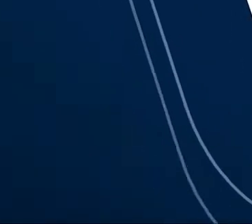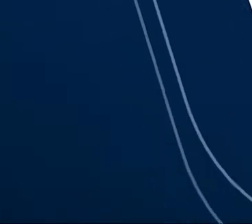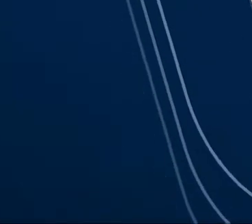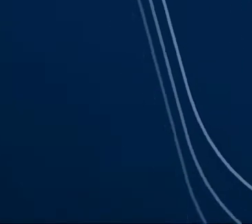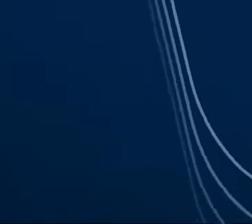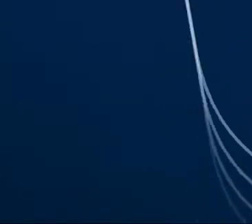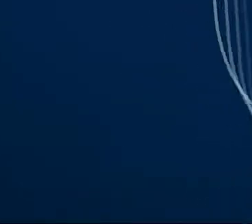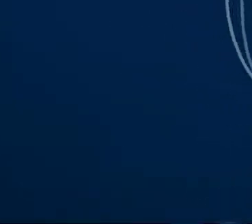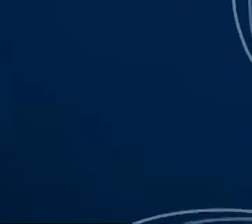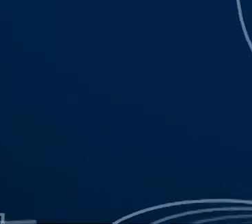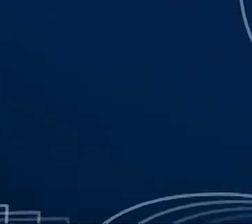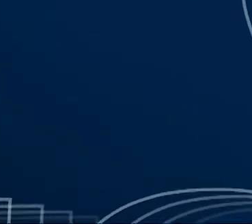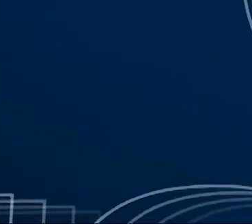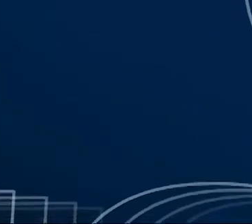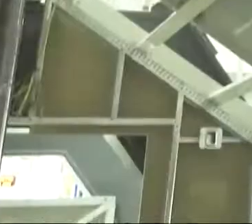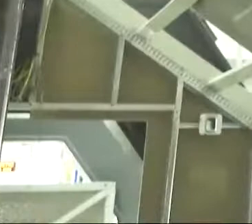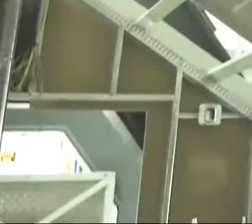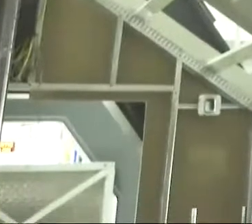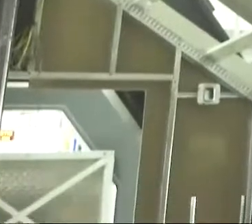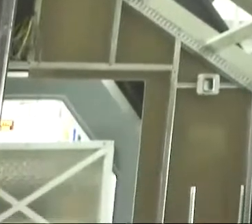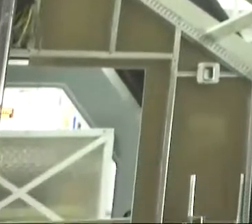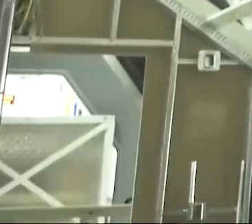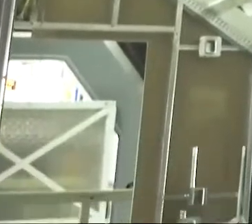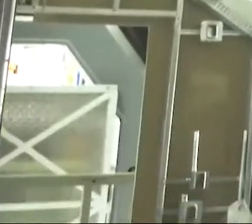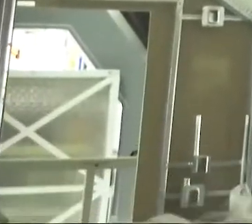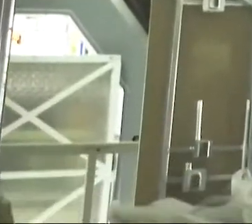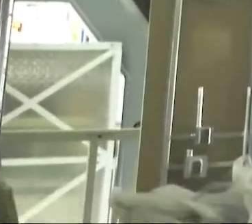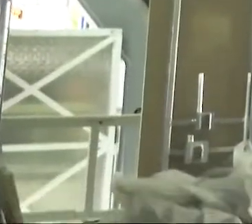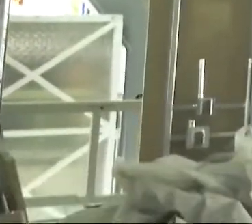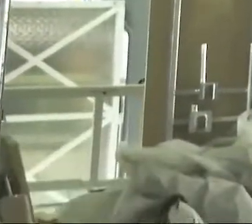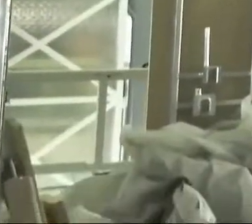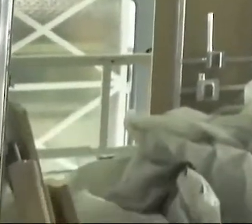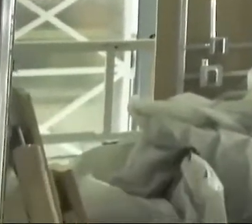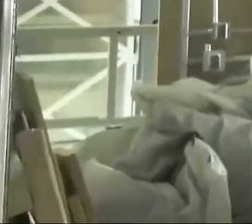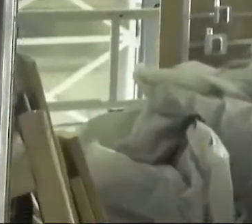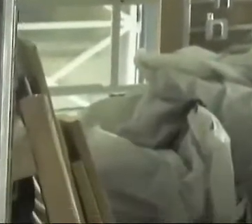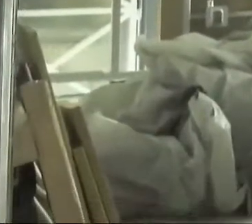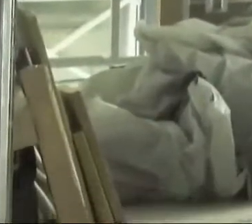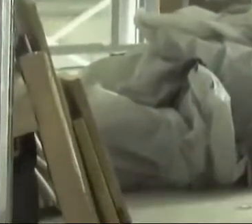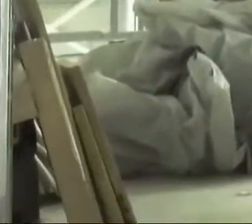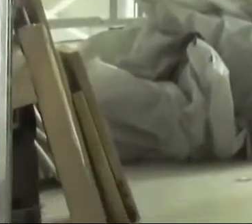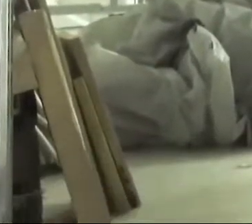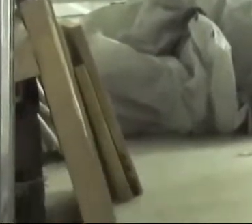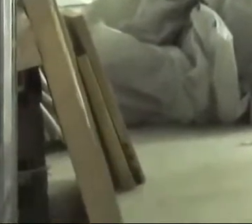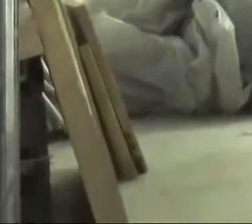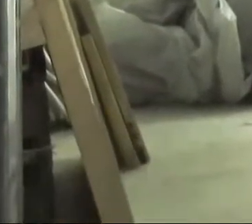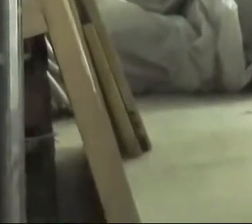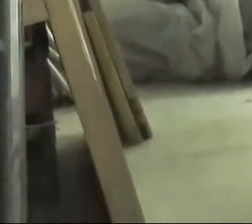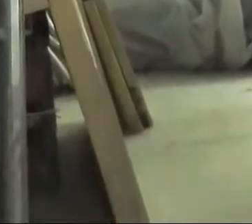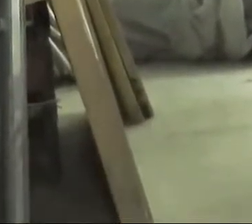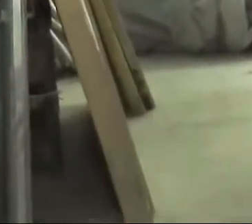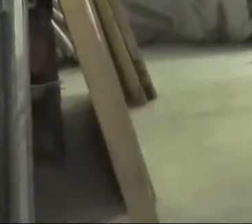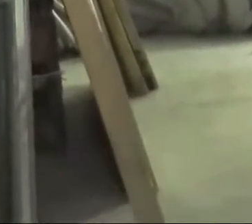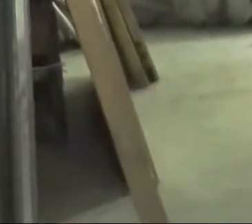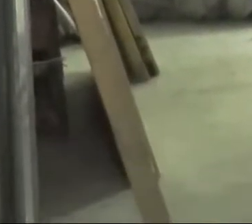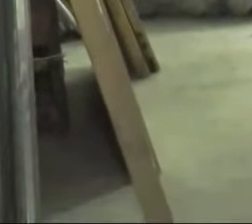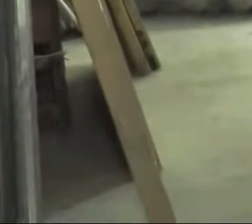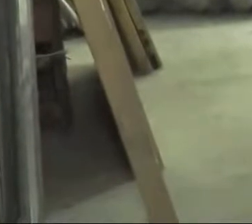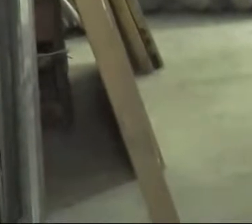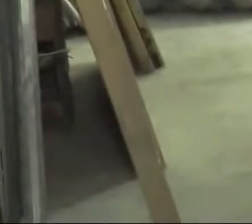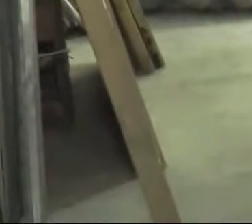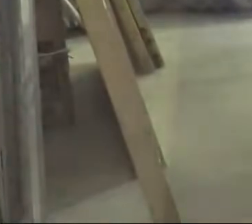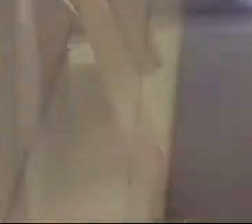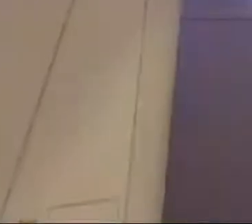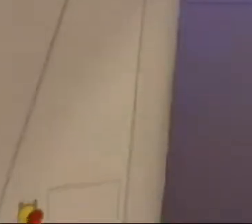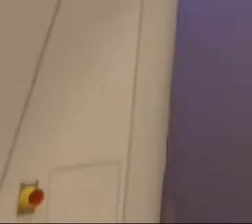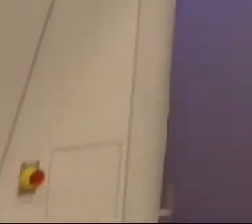proton therapy. For some of you, this might be a first look inside the Proton Therapy Center. For others of you, you've kind of been along the journey